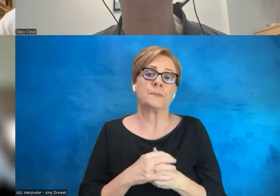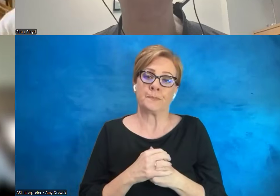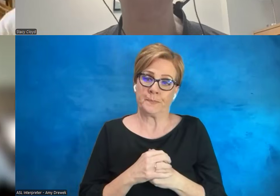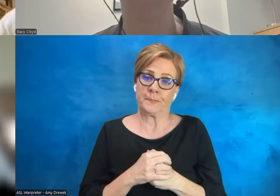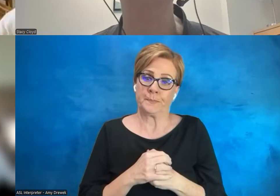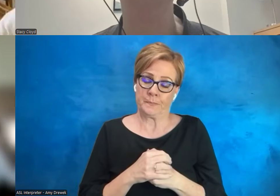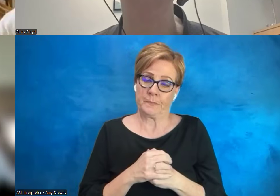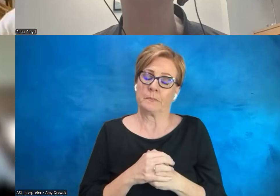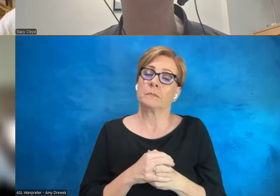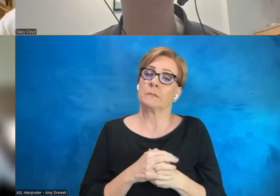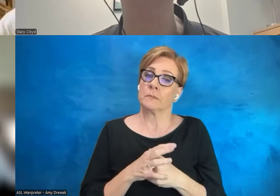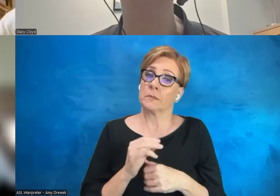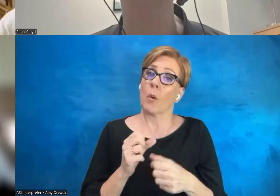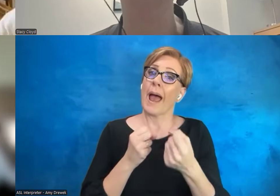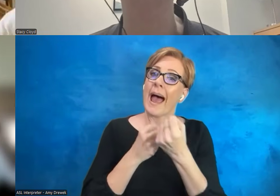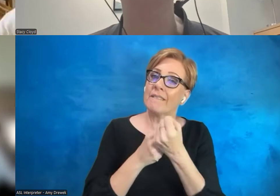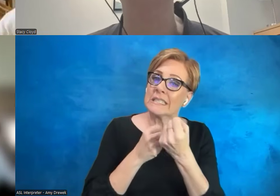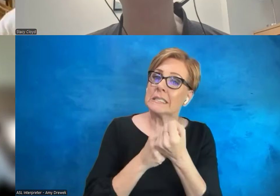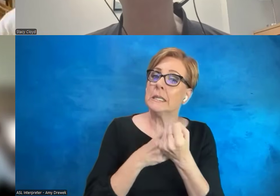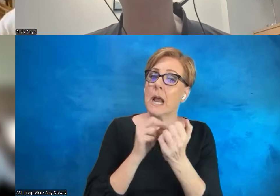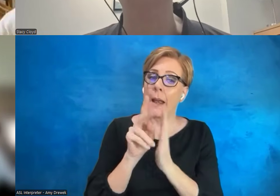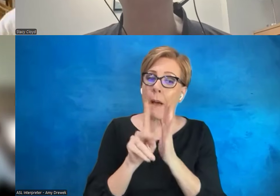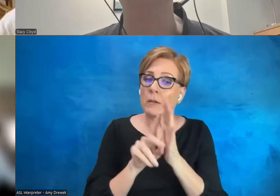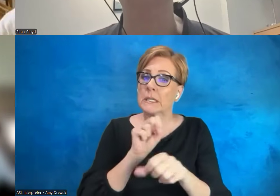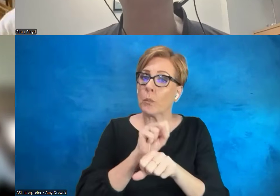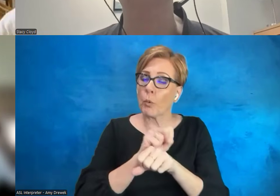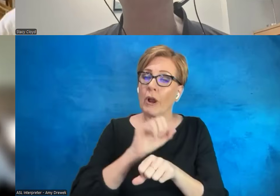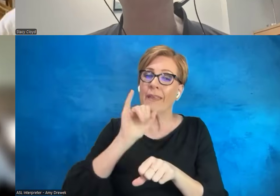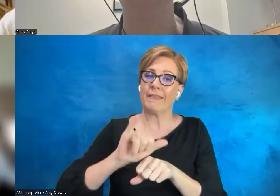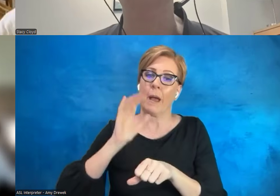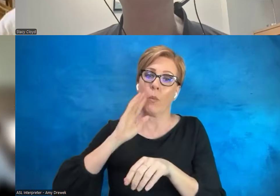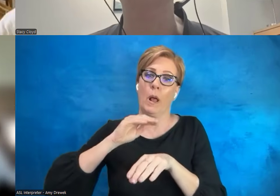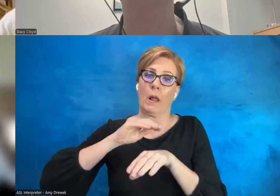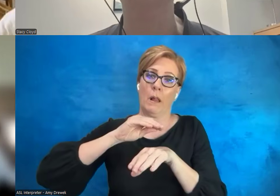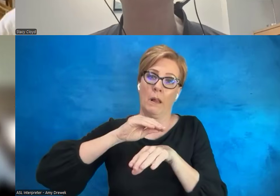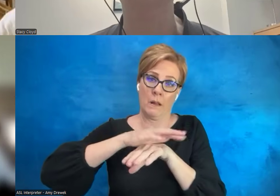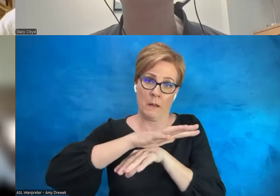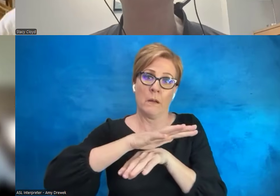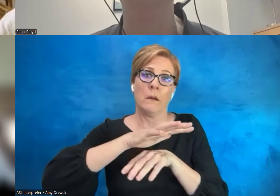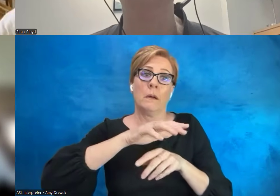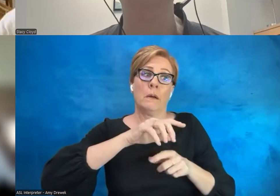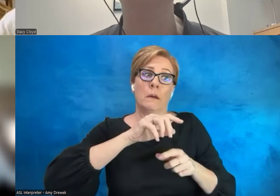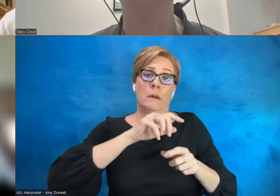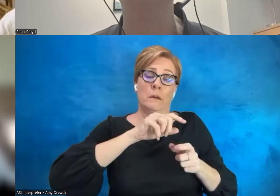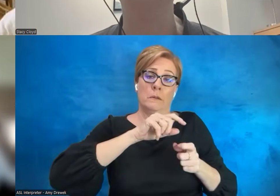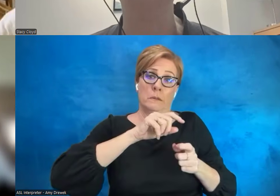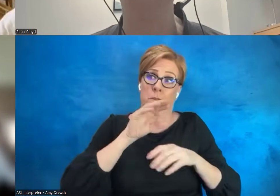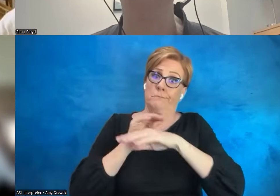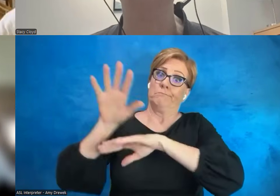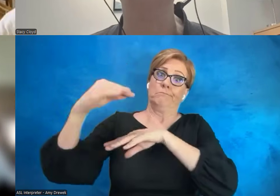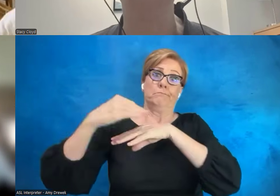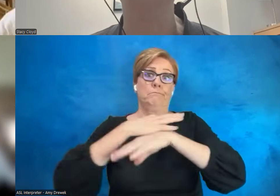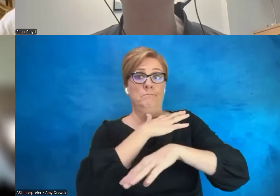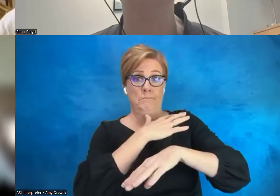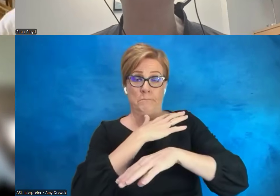or policy work for changes that might require work at the legislative level to get a constituent's wanted